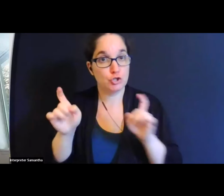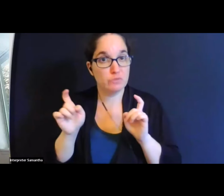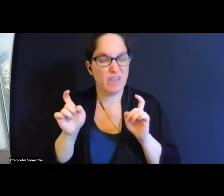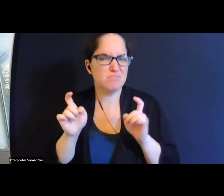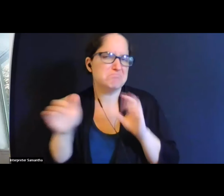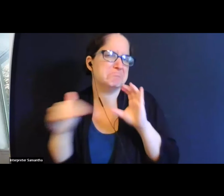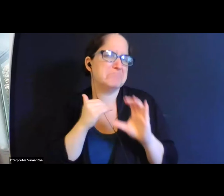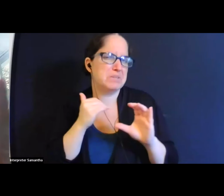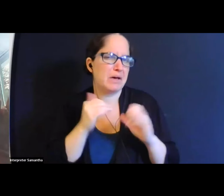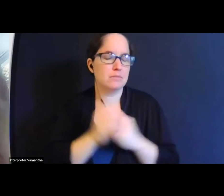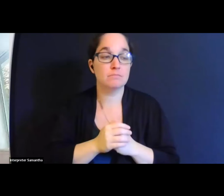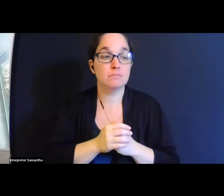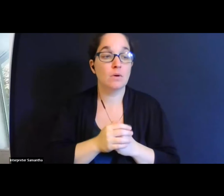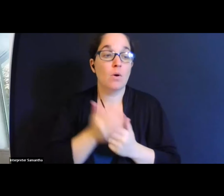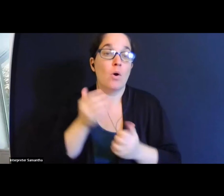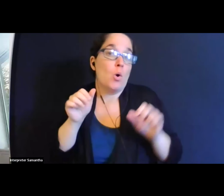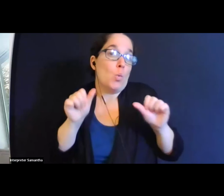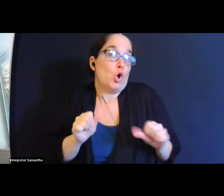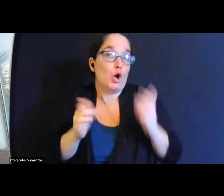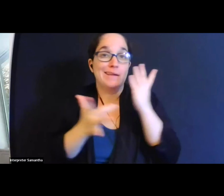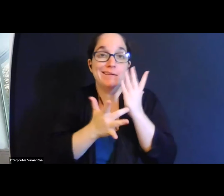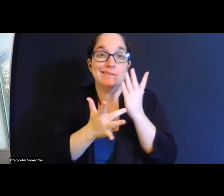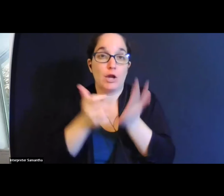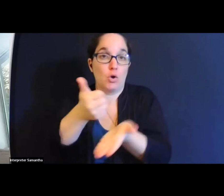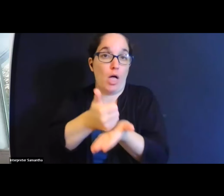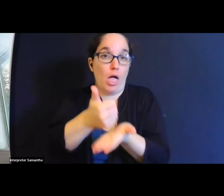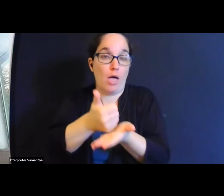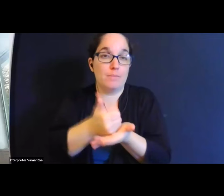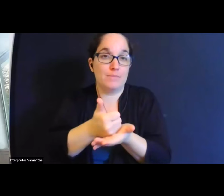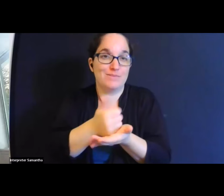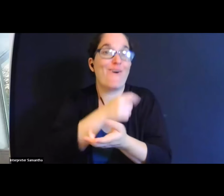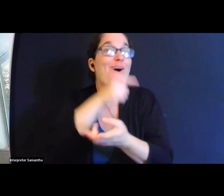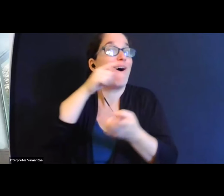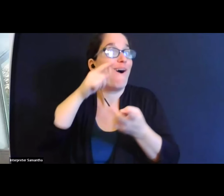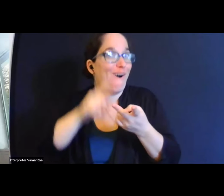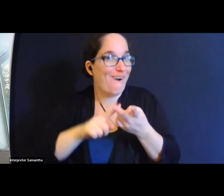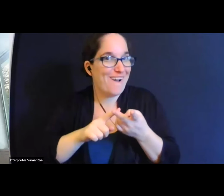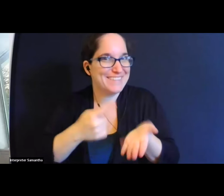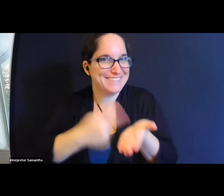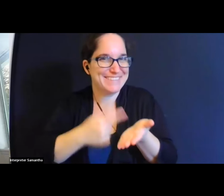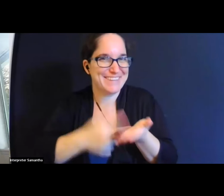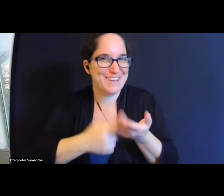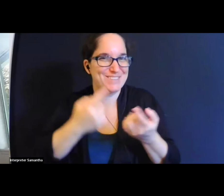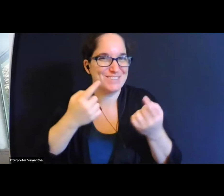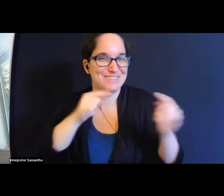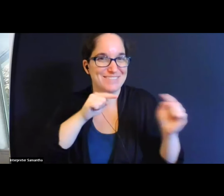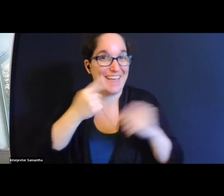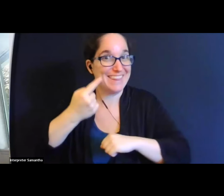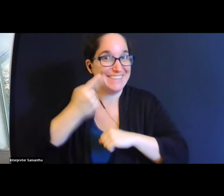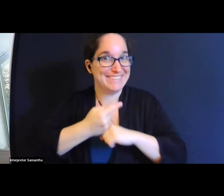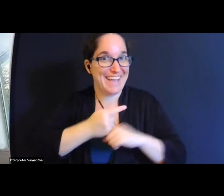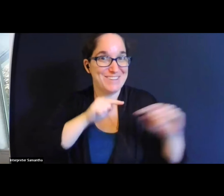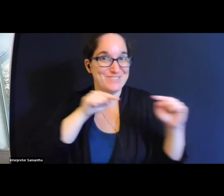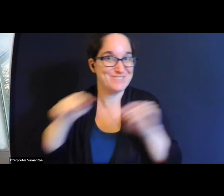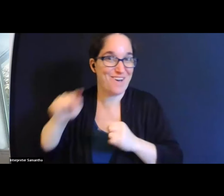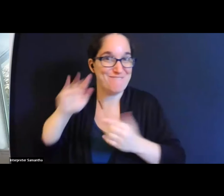do a technical assistance, and part of Sharon, me coming out, which we're going to talk about next week when I'm going to do that, will also be for me to be able to